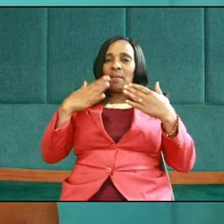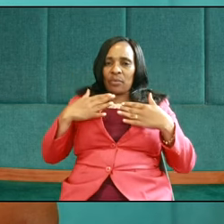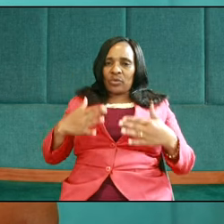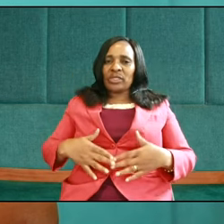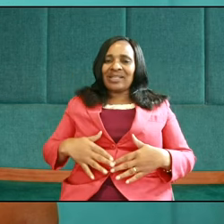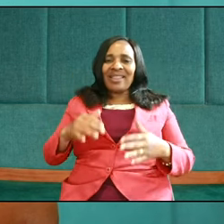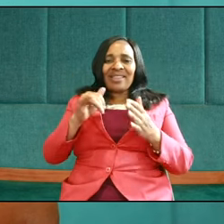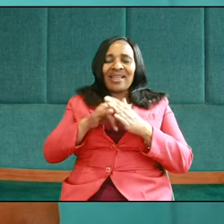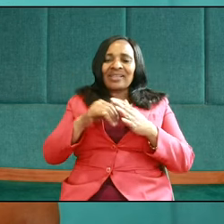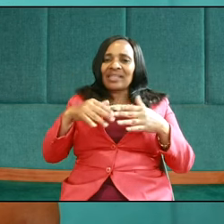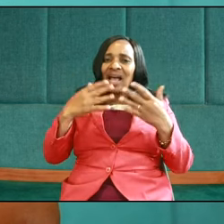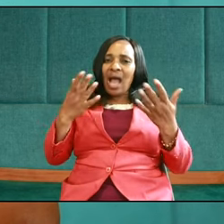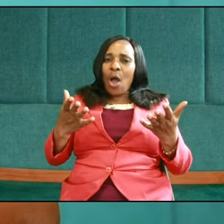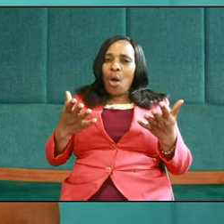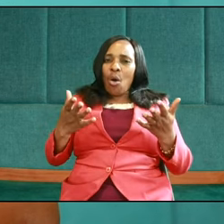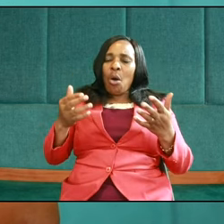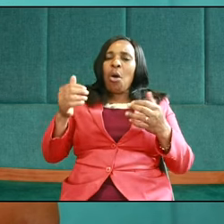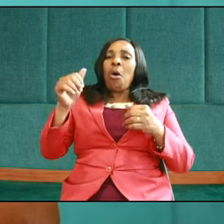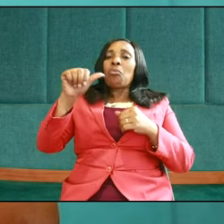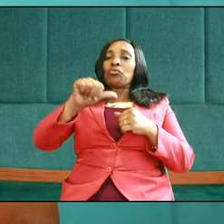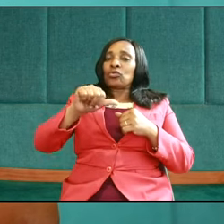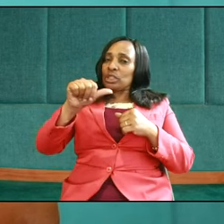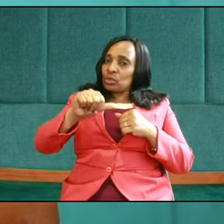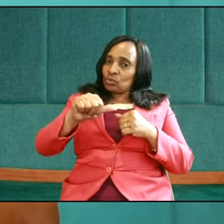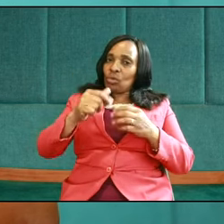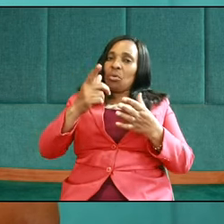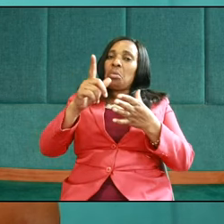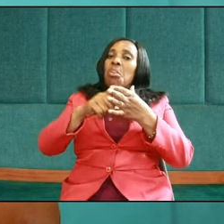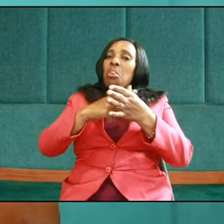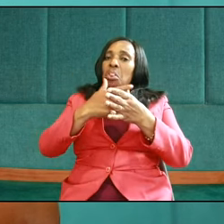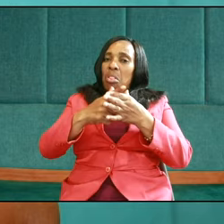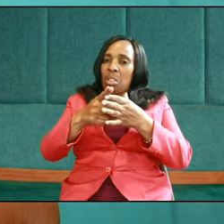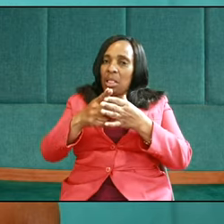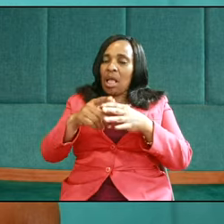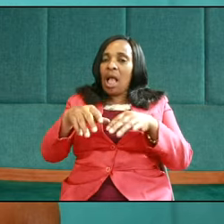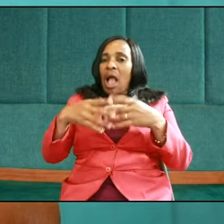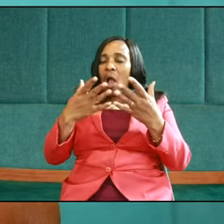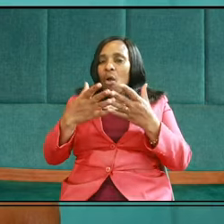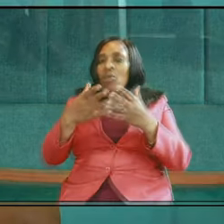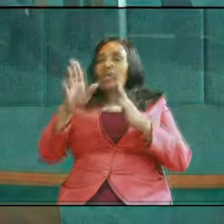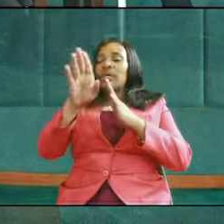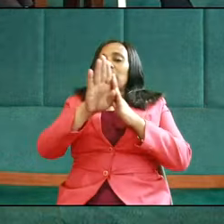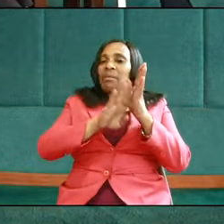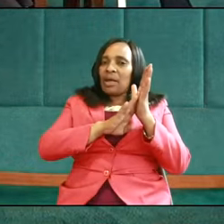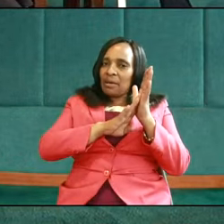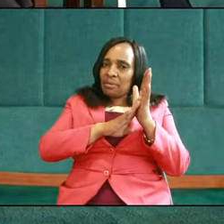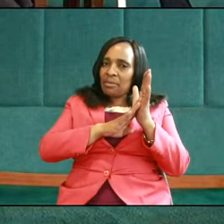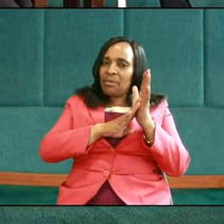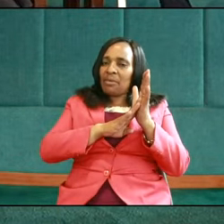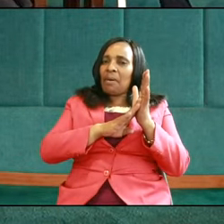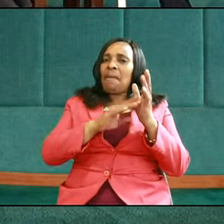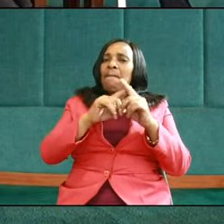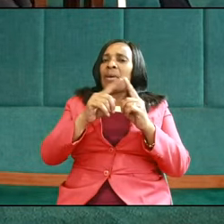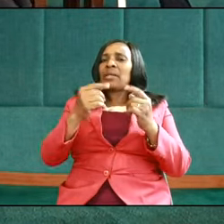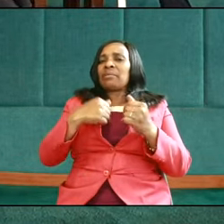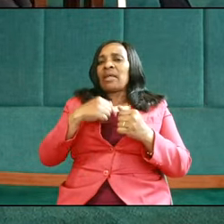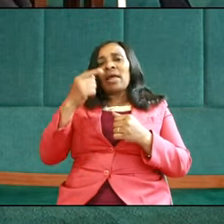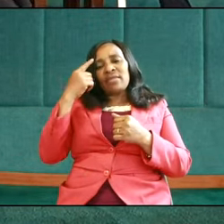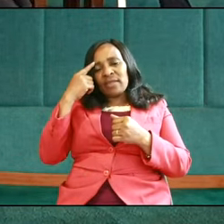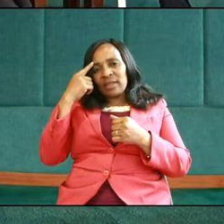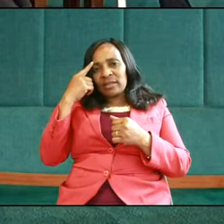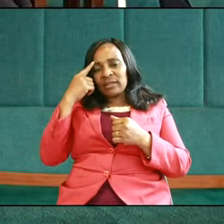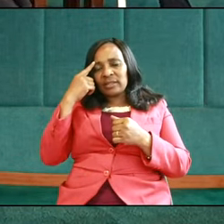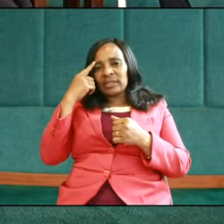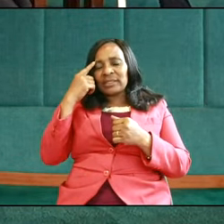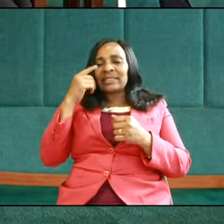that's how, you know, sexual sins are. That's how they're defined in the Bible. Not only that, but I think sin is hurting